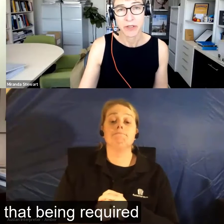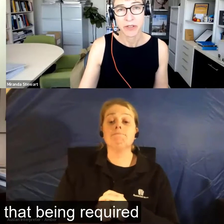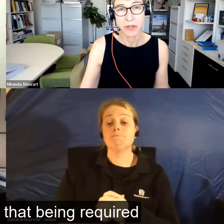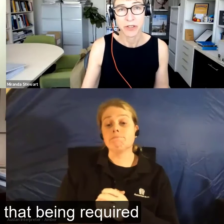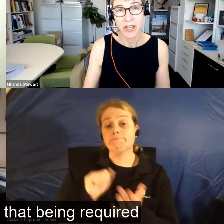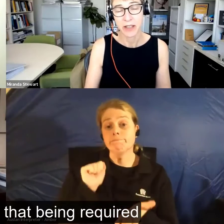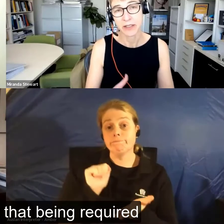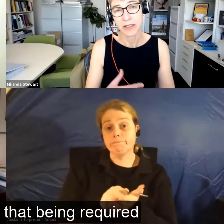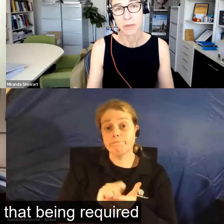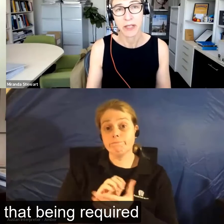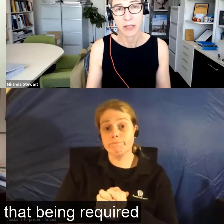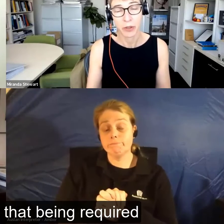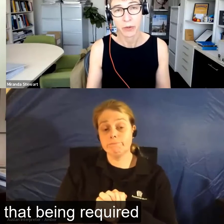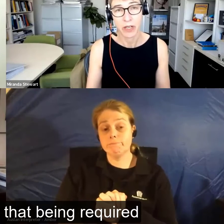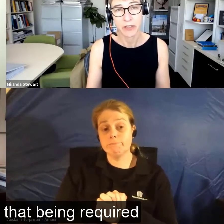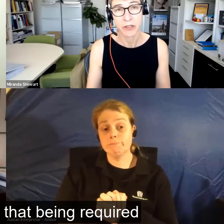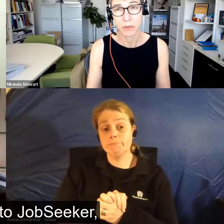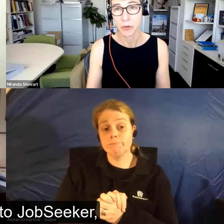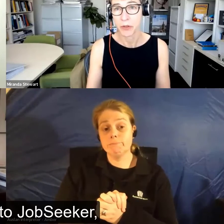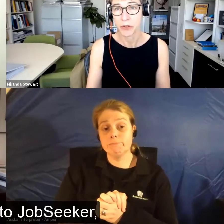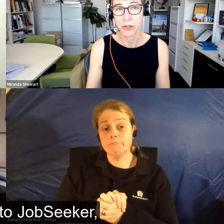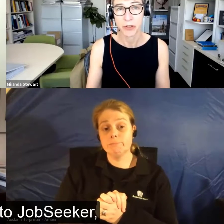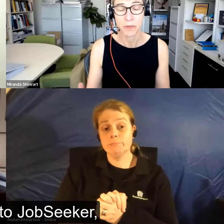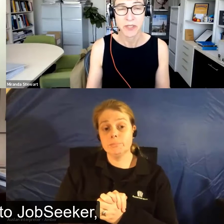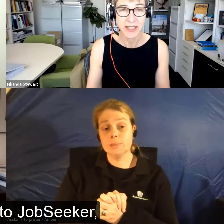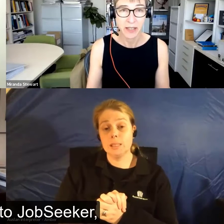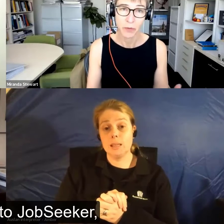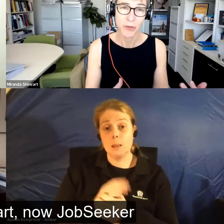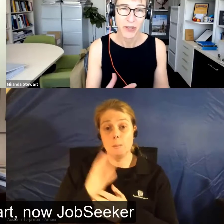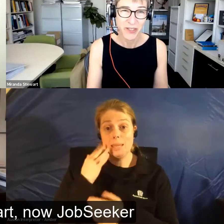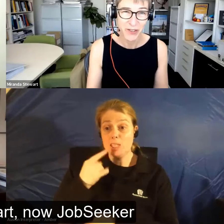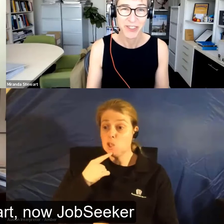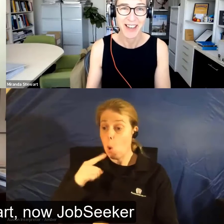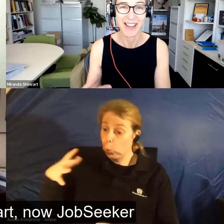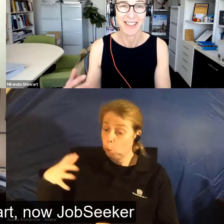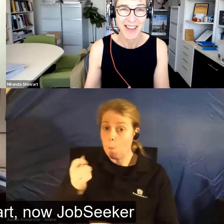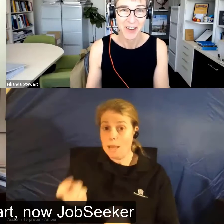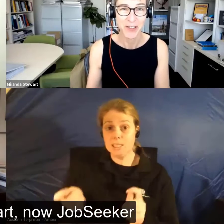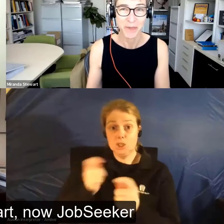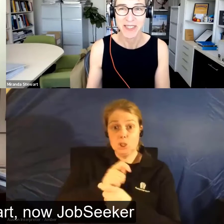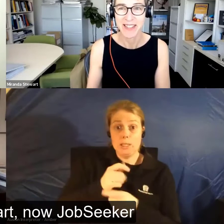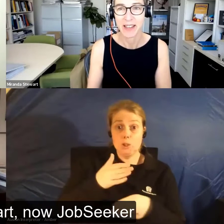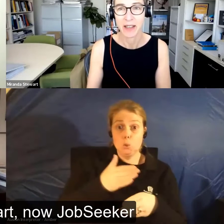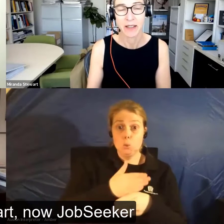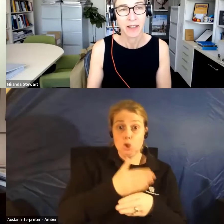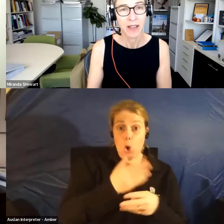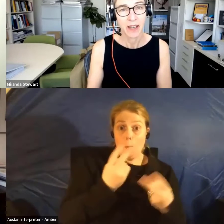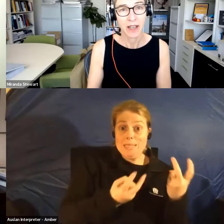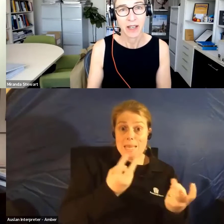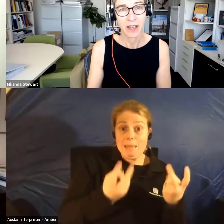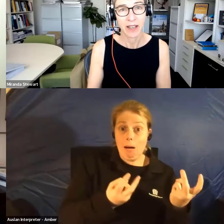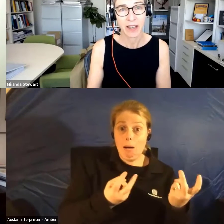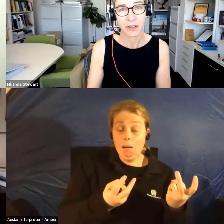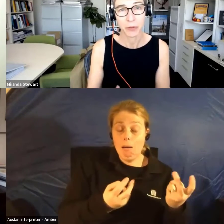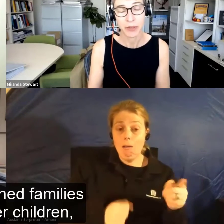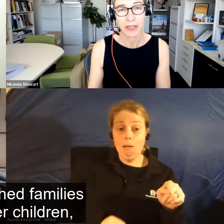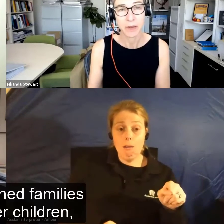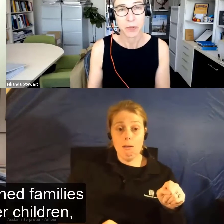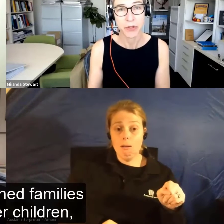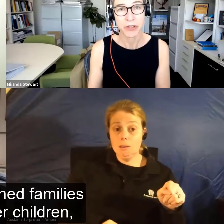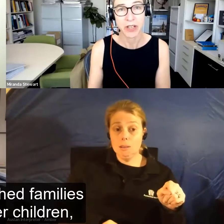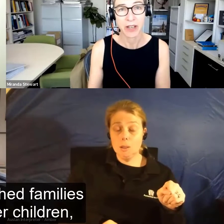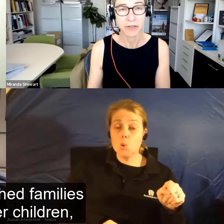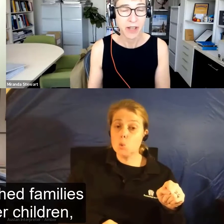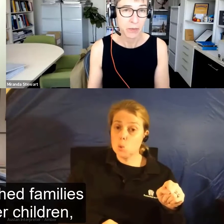right. There is no doubt that being required to move on to job seeker, what was New Start, now job seeker,